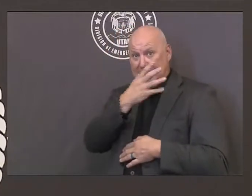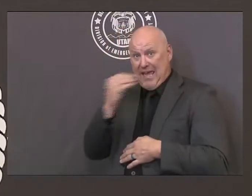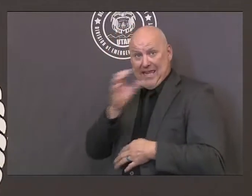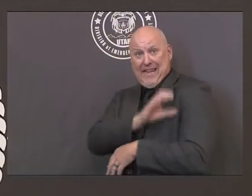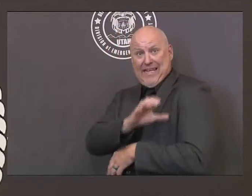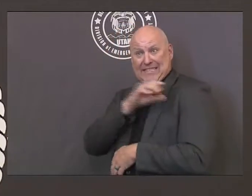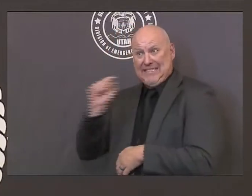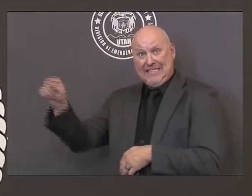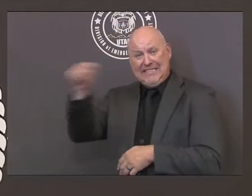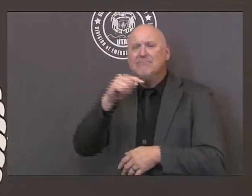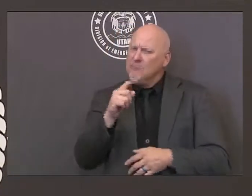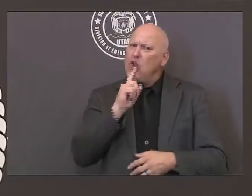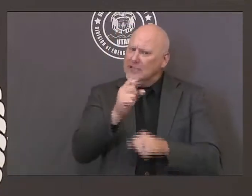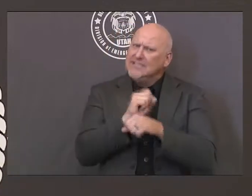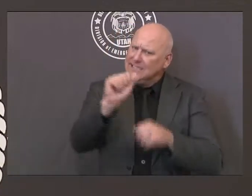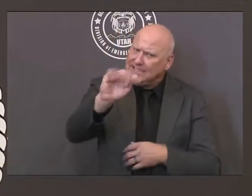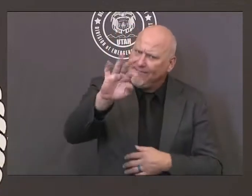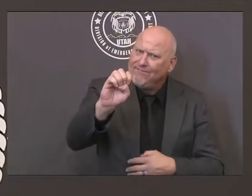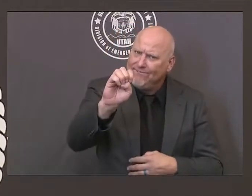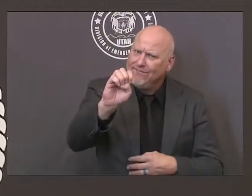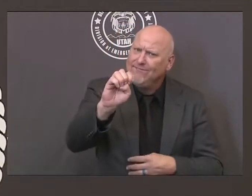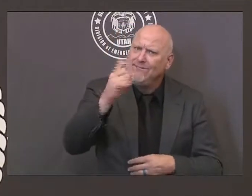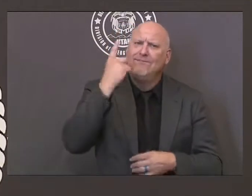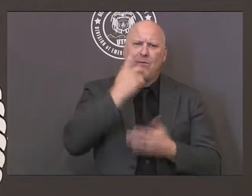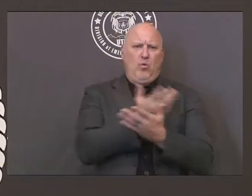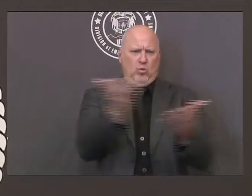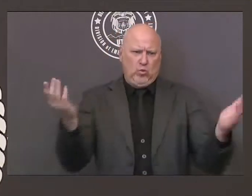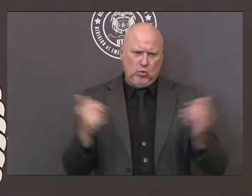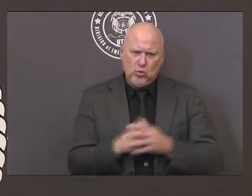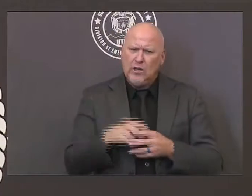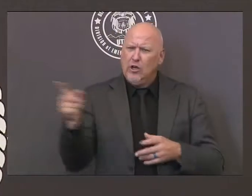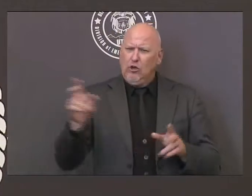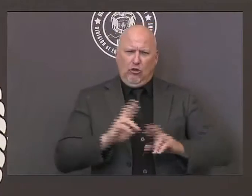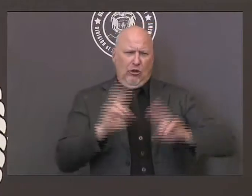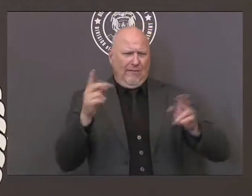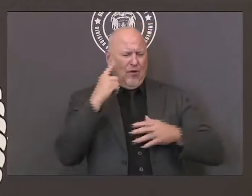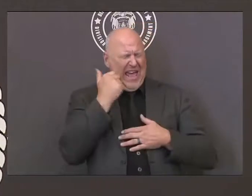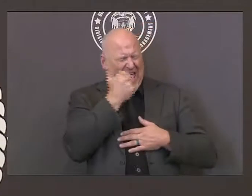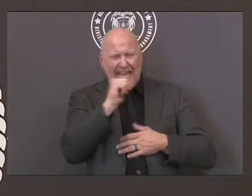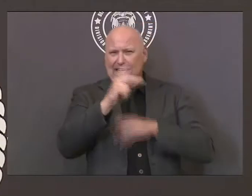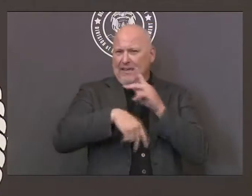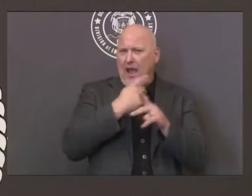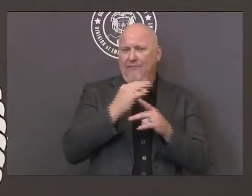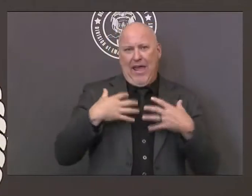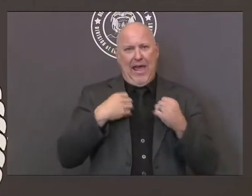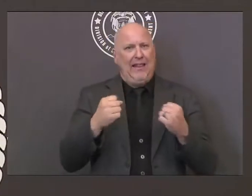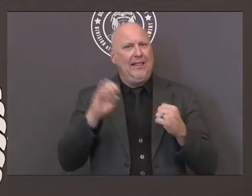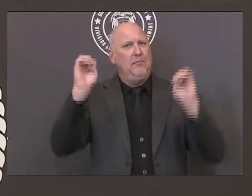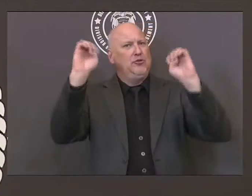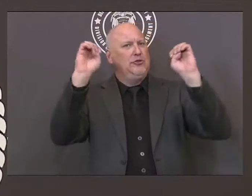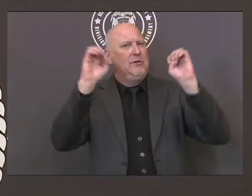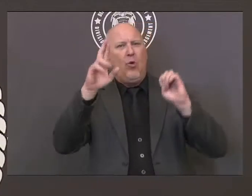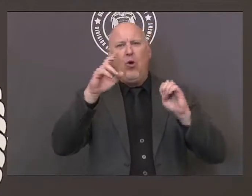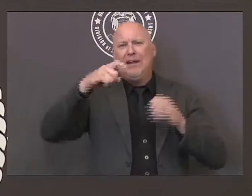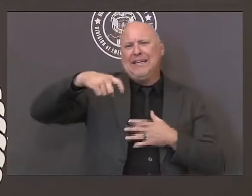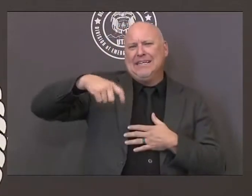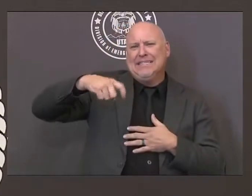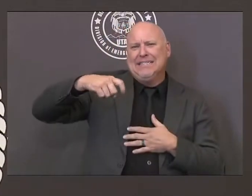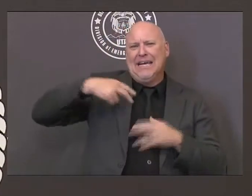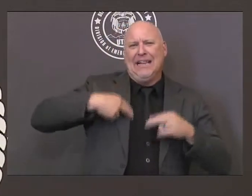are ready for anything, any healthcare need that you have. Through the leadership of the Utah